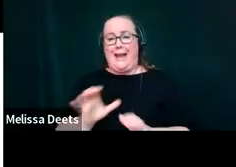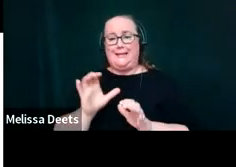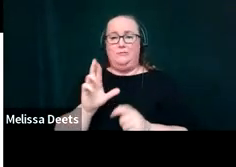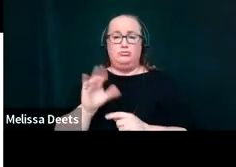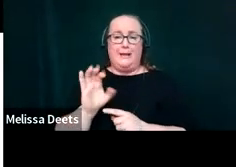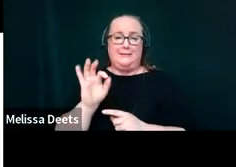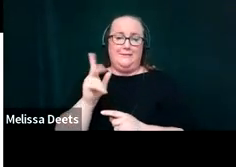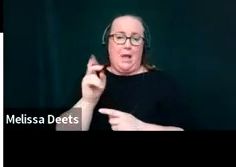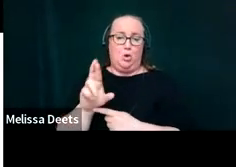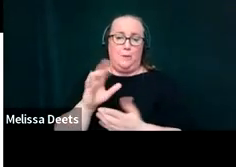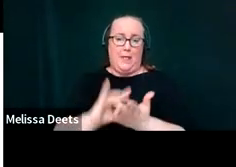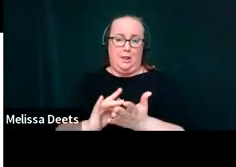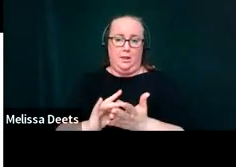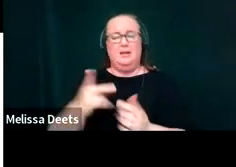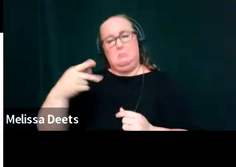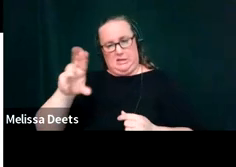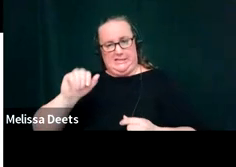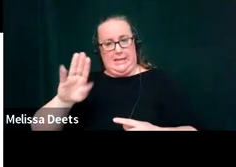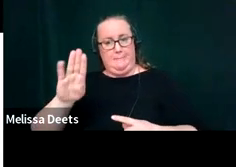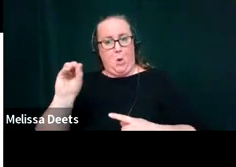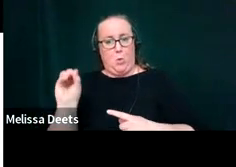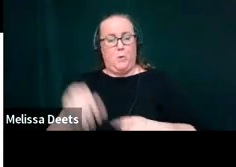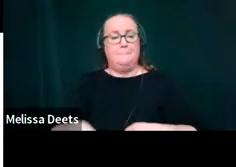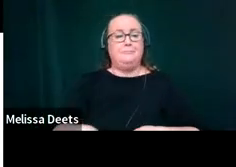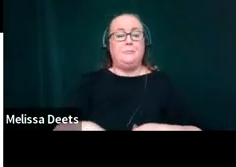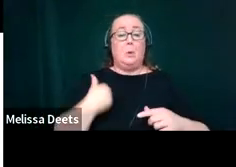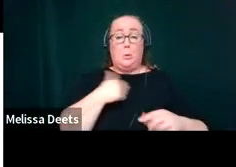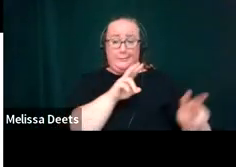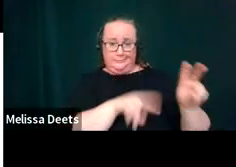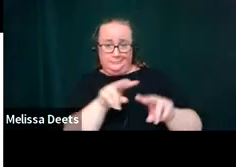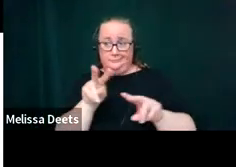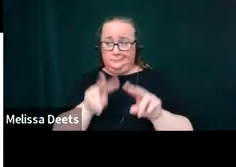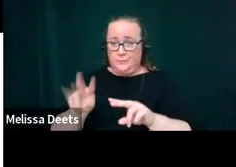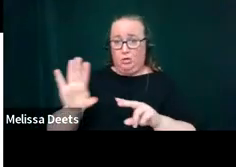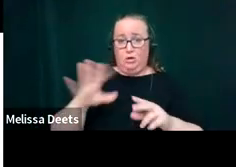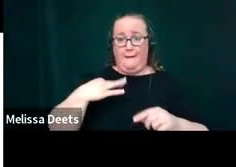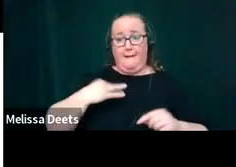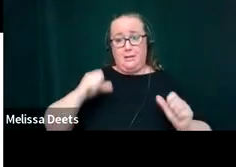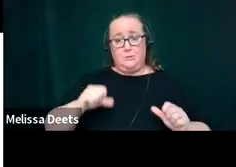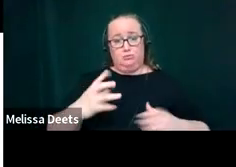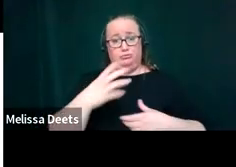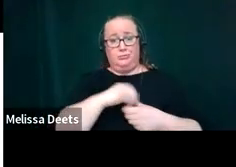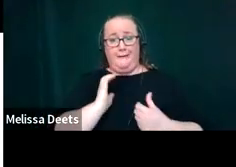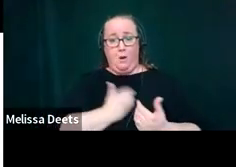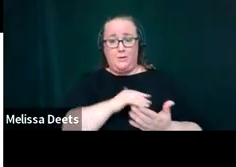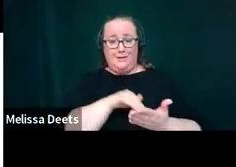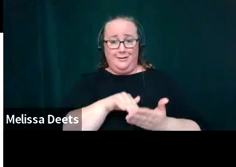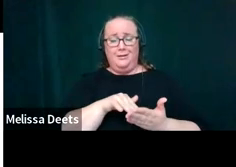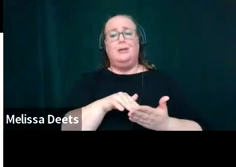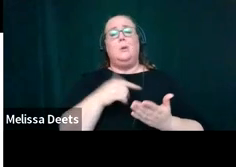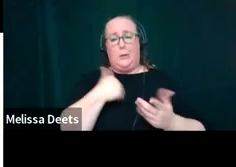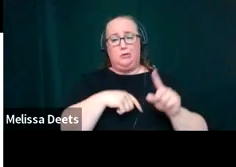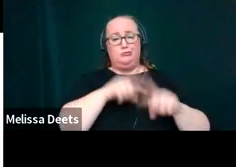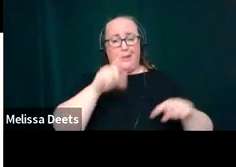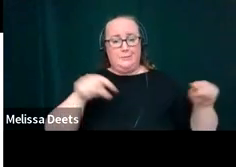placebo. We assessed many patients for their eligibility in the study and ended up randomizing 42 of them either